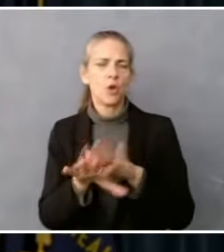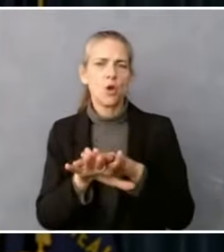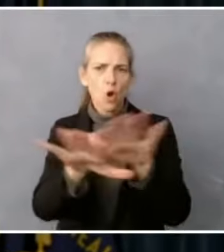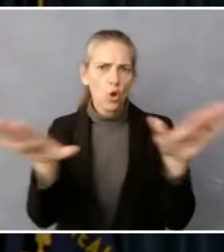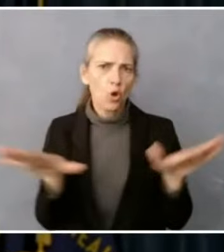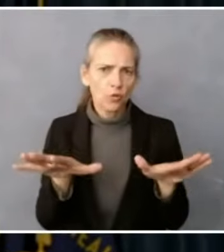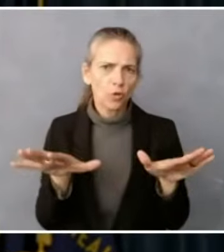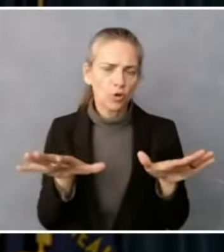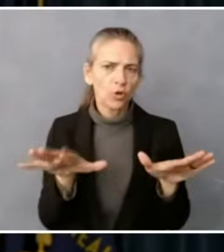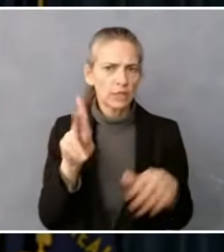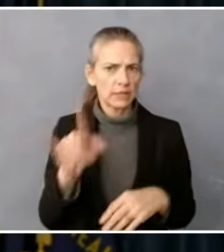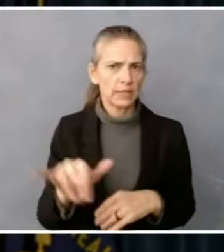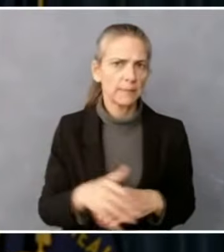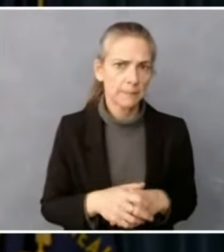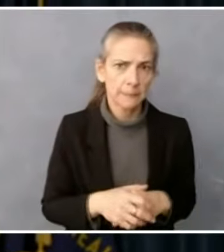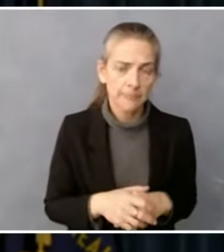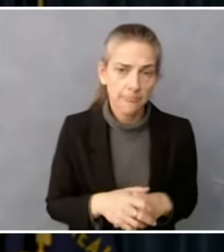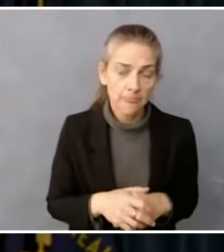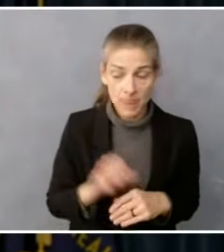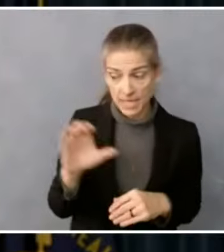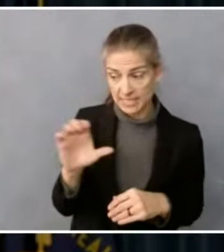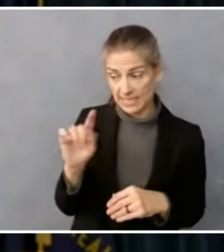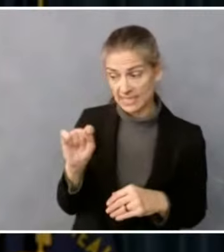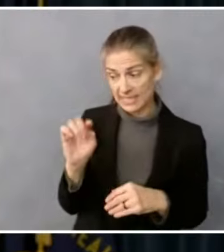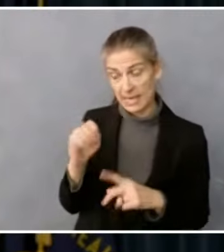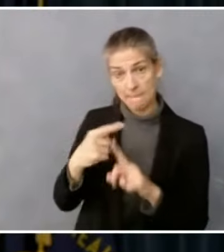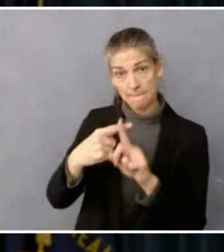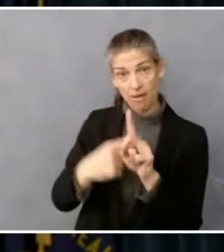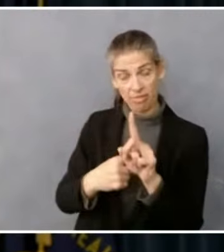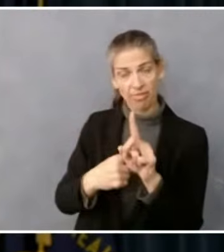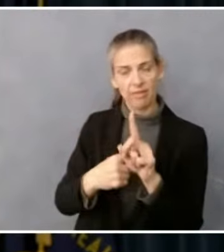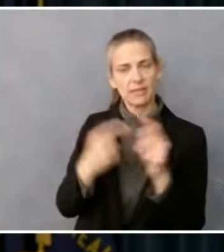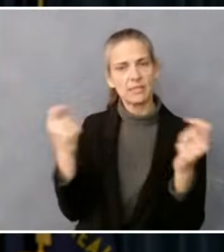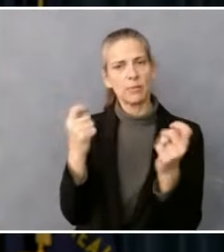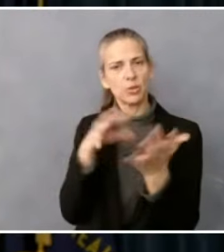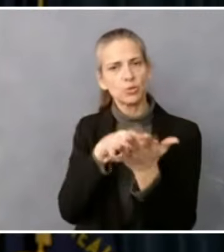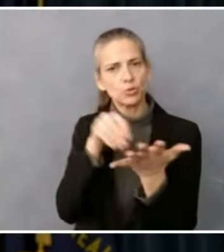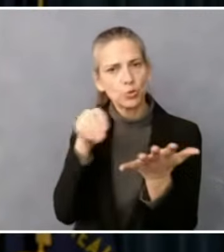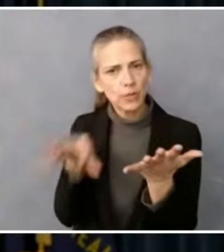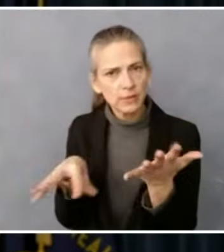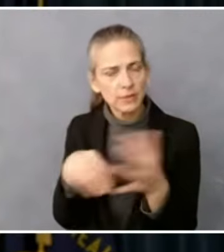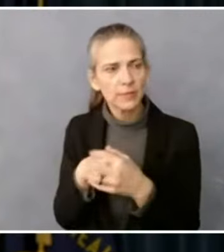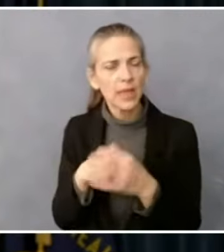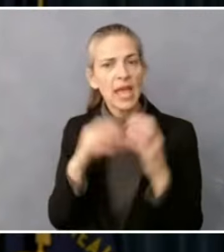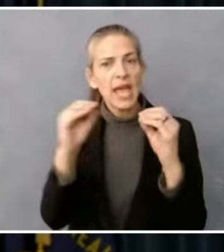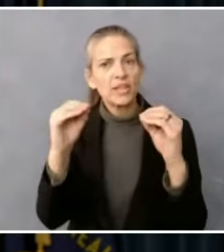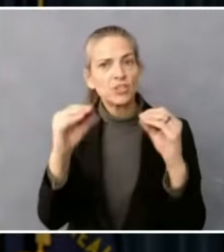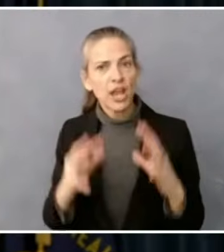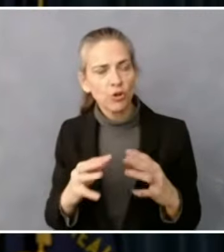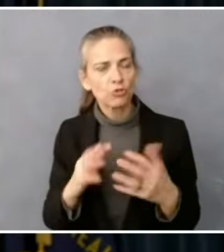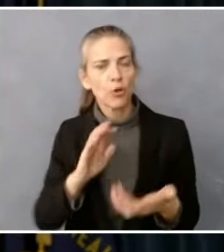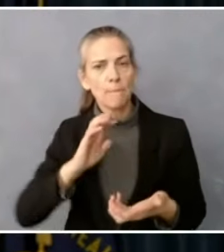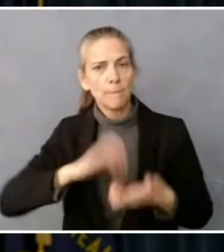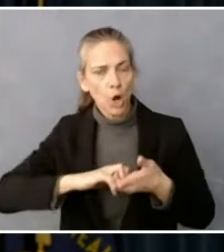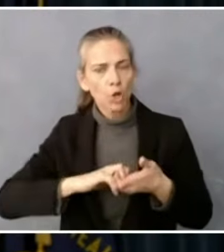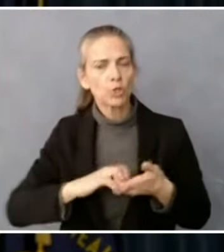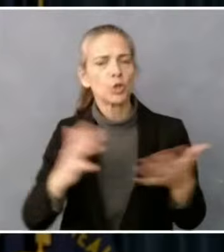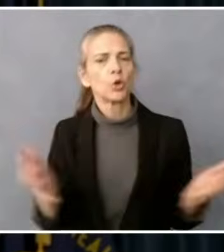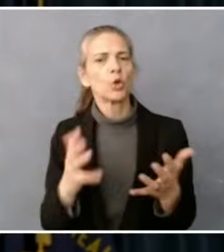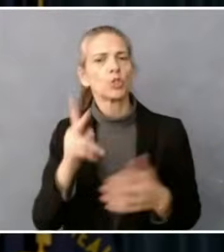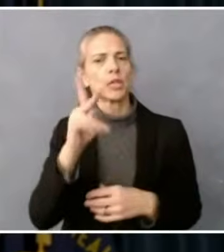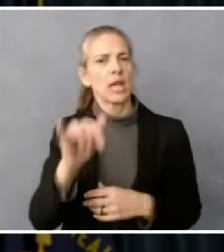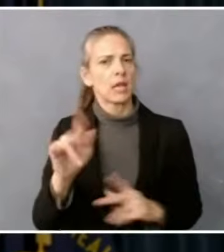Commonwealth. CTE Month is a time to celebrate students, educators, and partners, and to encourage Kentuckians